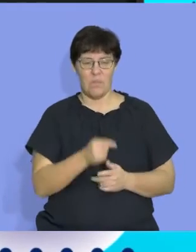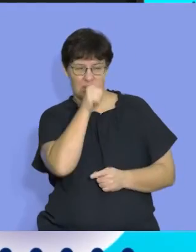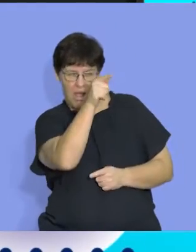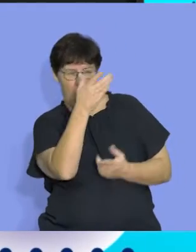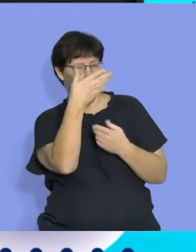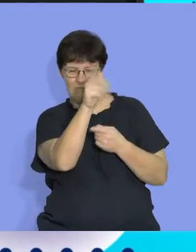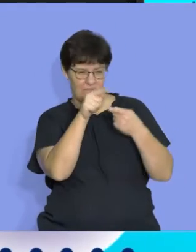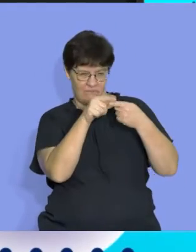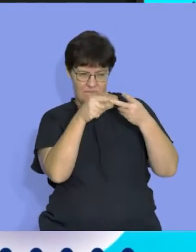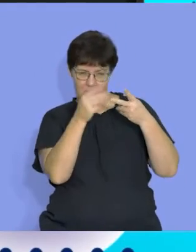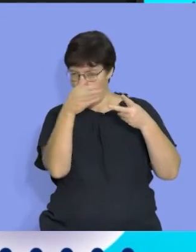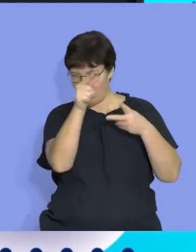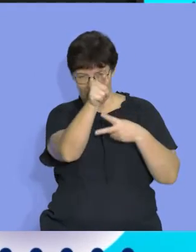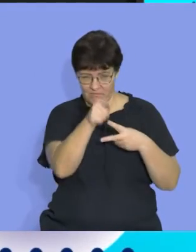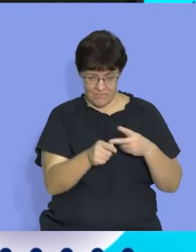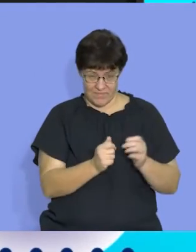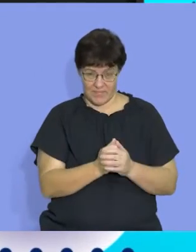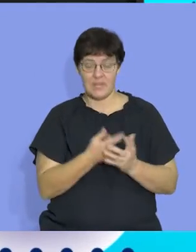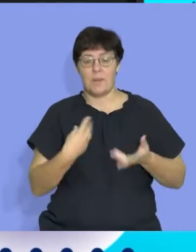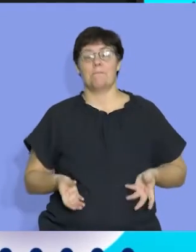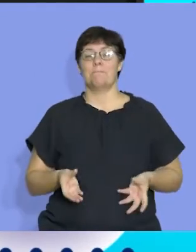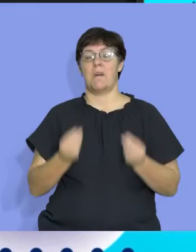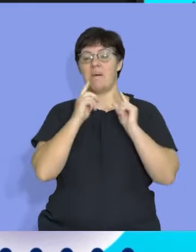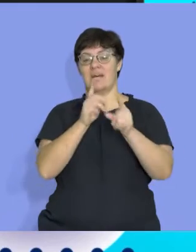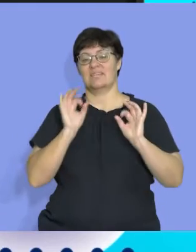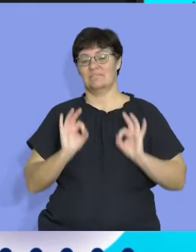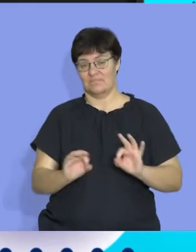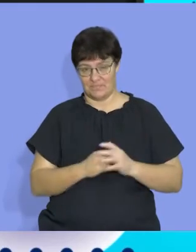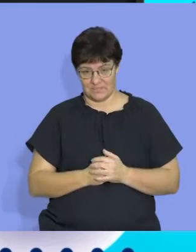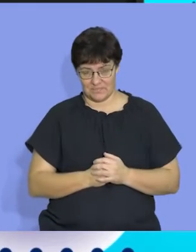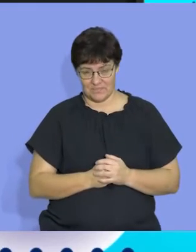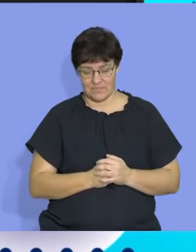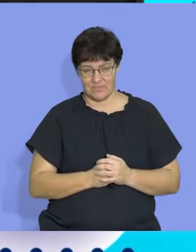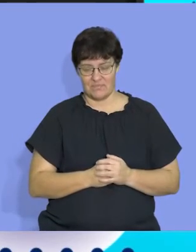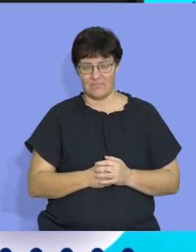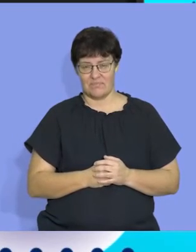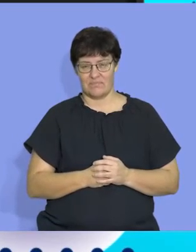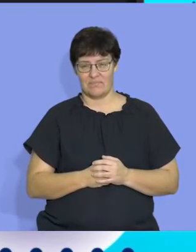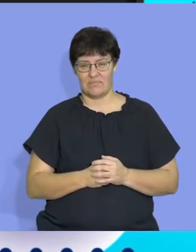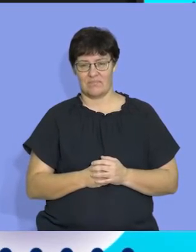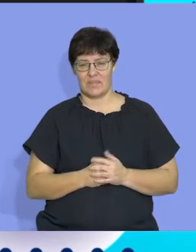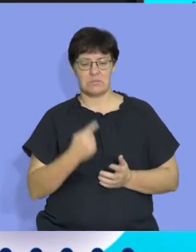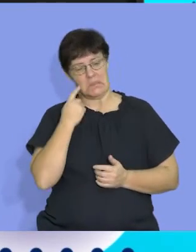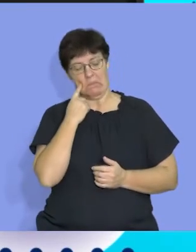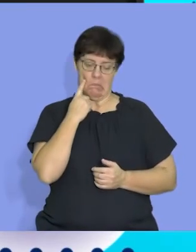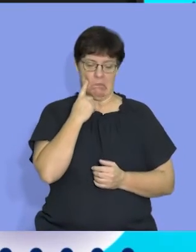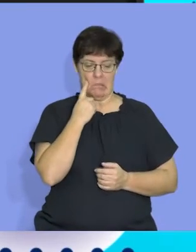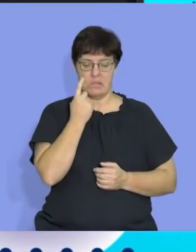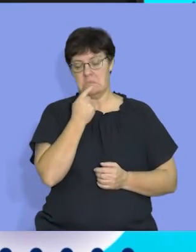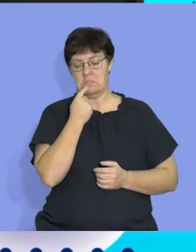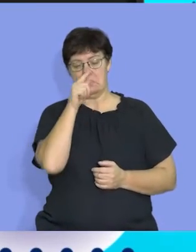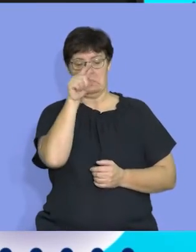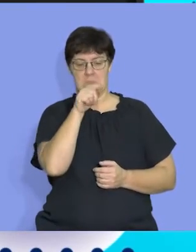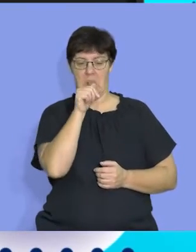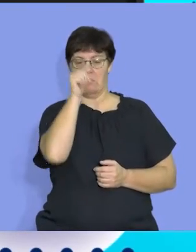the distractors and as well as coming up with the option that is correct. So it's not a